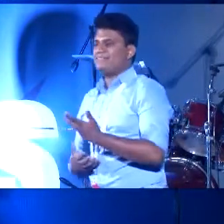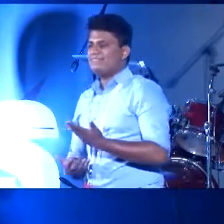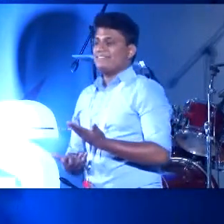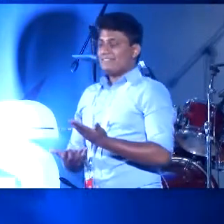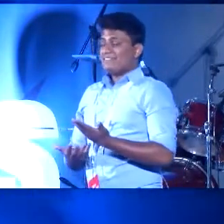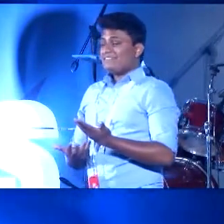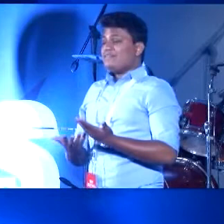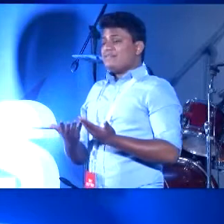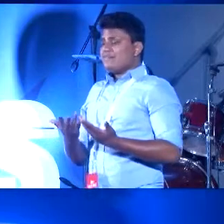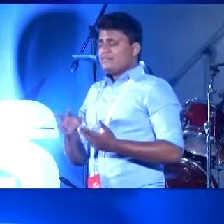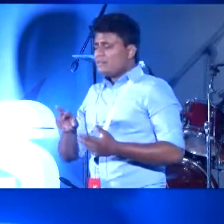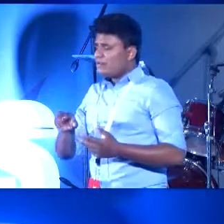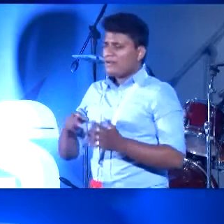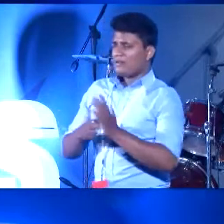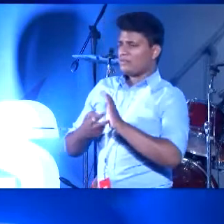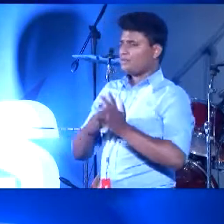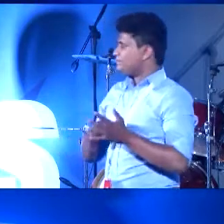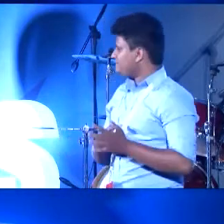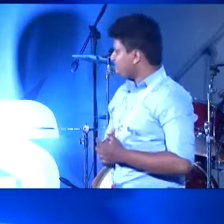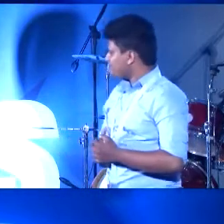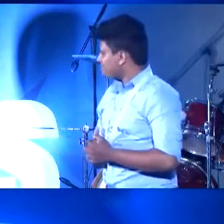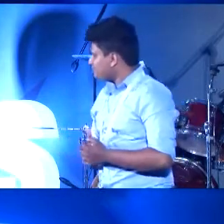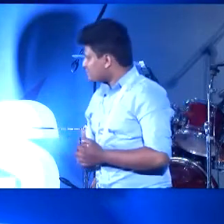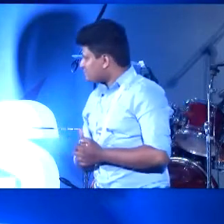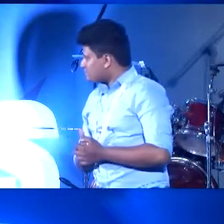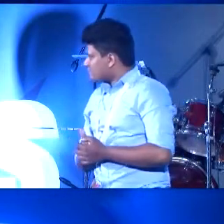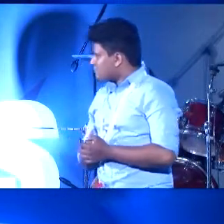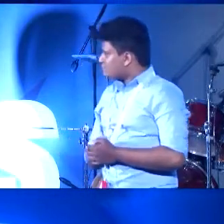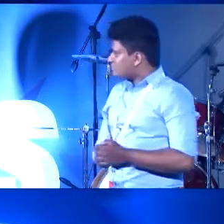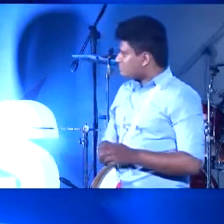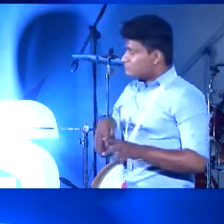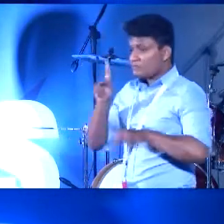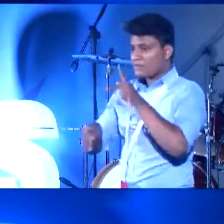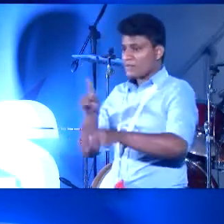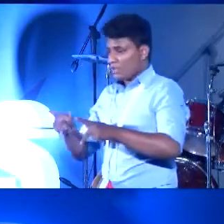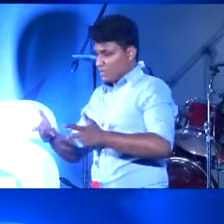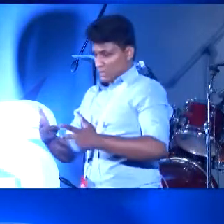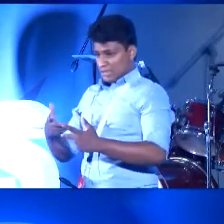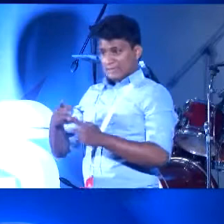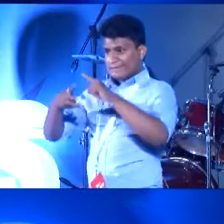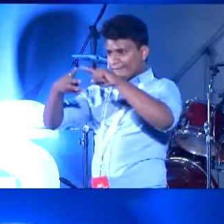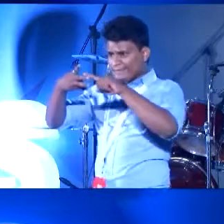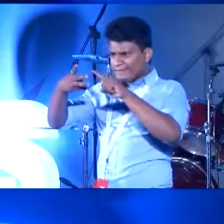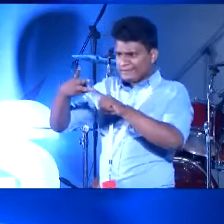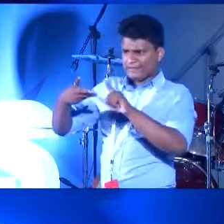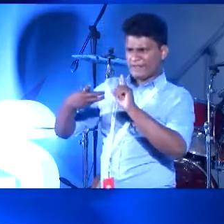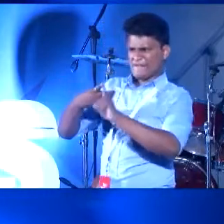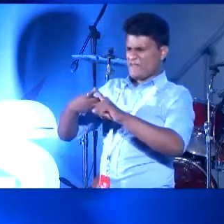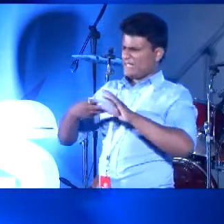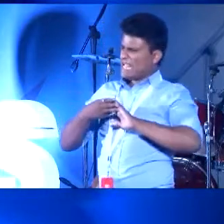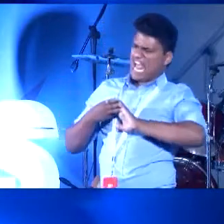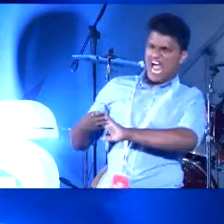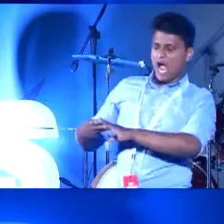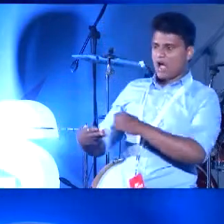Beings who have truly gone beyond ego, who are courageous